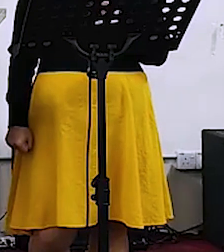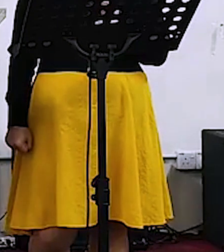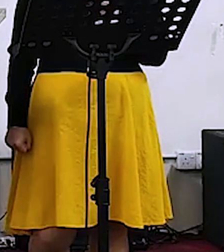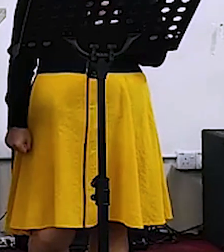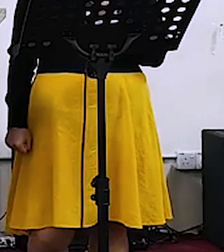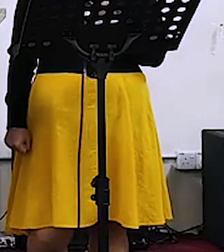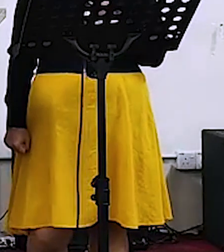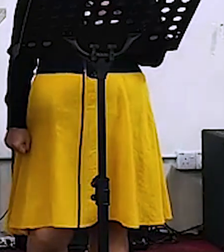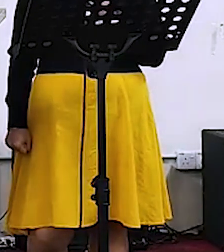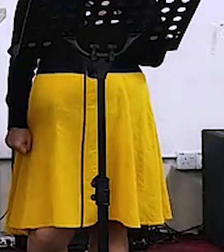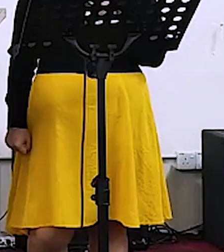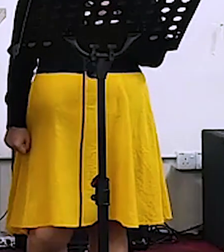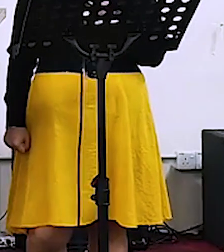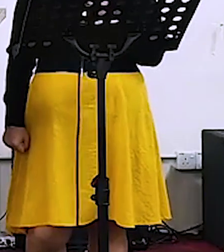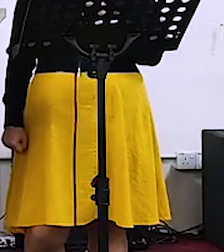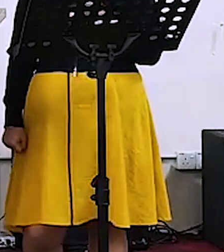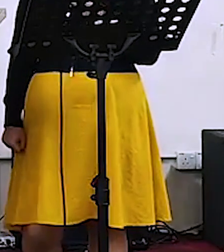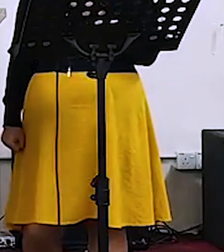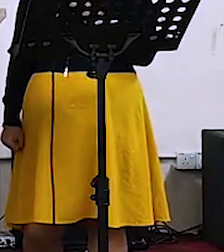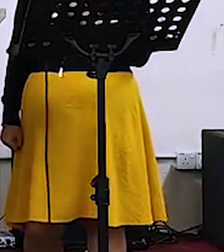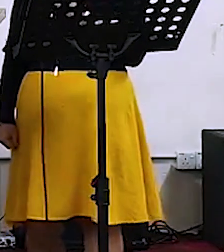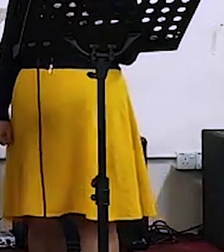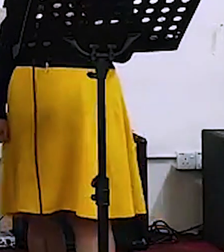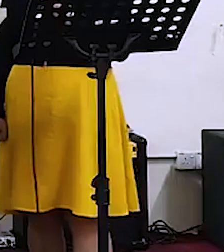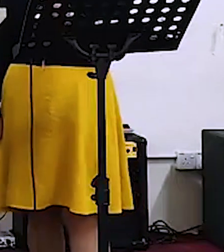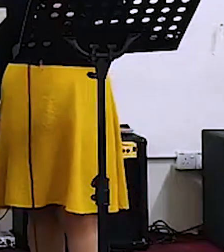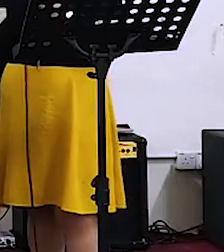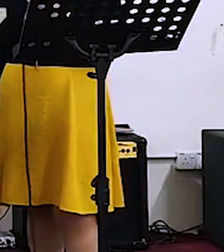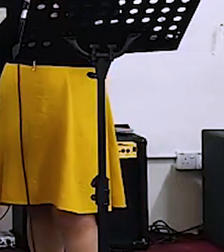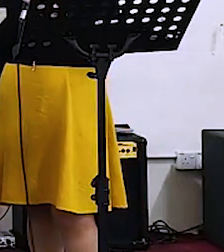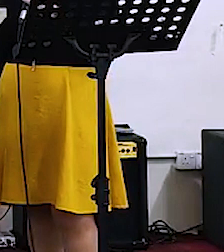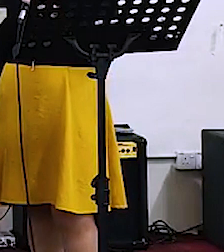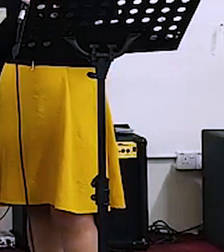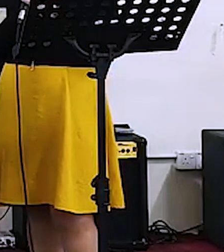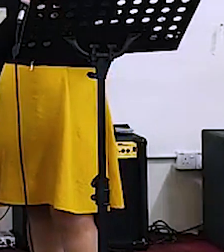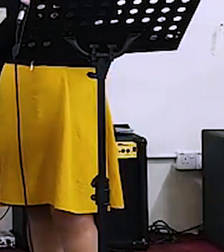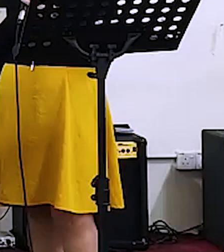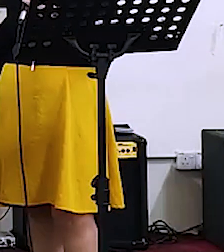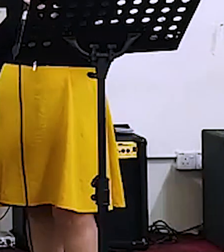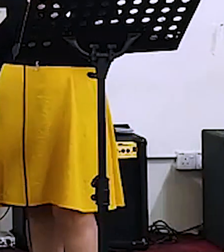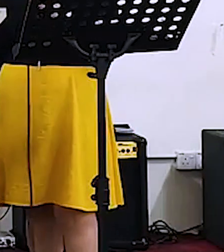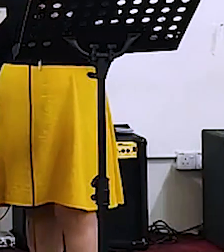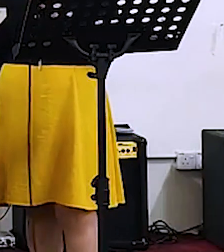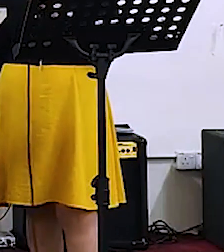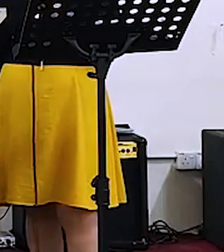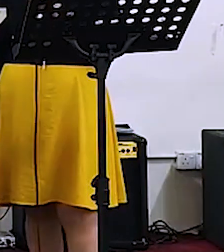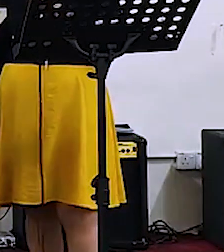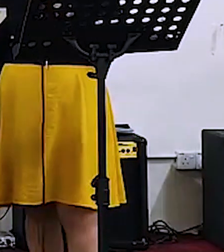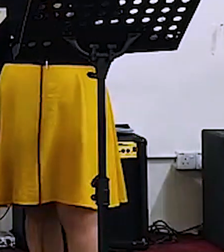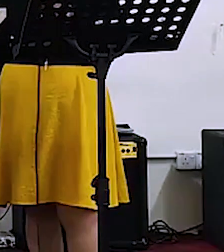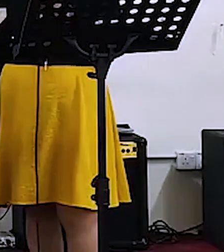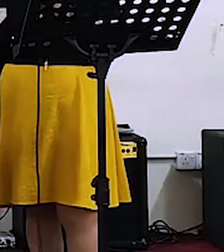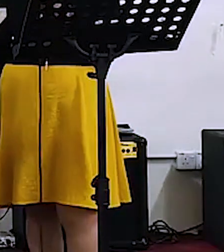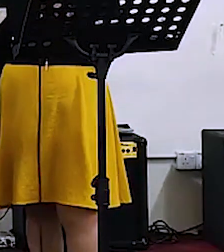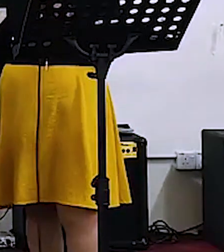So mercy is receiving all this forgiveness that we don't deserve. being refrained from the punishment that we are